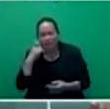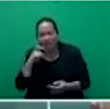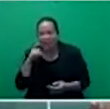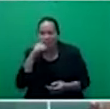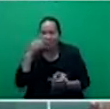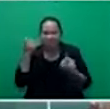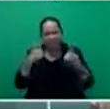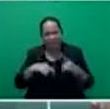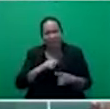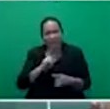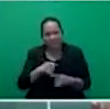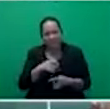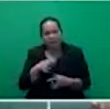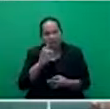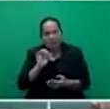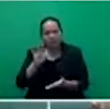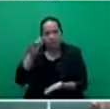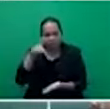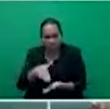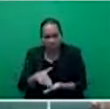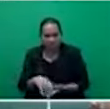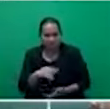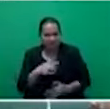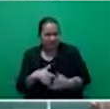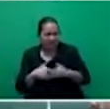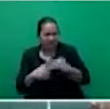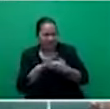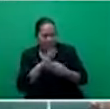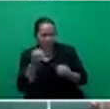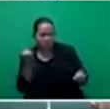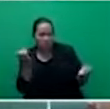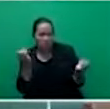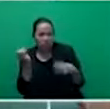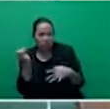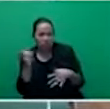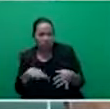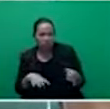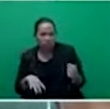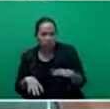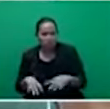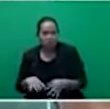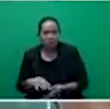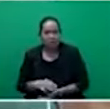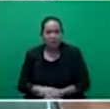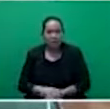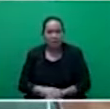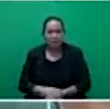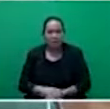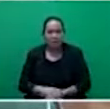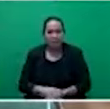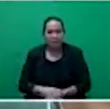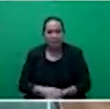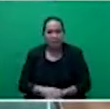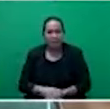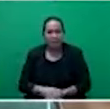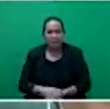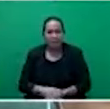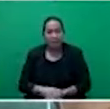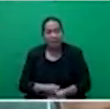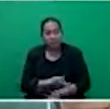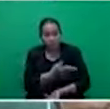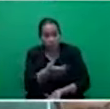contraction. This is the level of contribution, Mr. Speaker, sir. Mr. Speaker, sir, Mr. Speaker, sir, as he